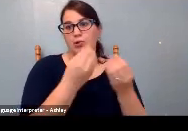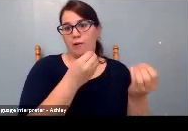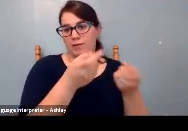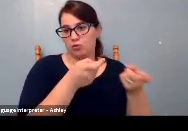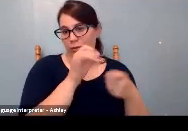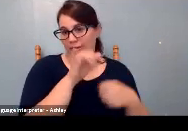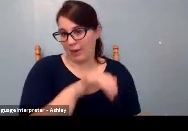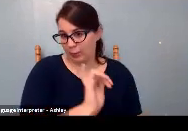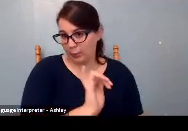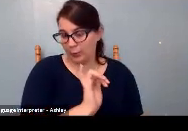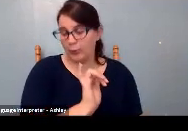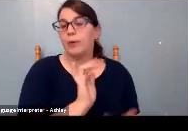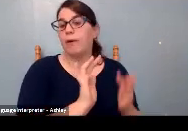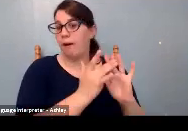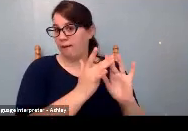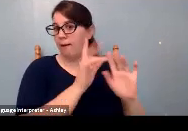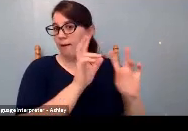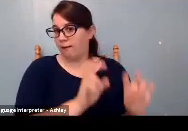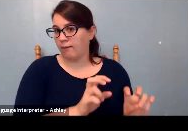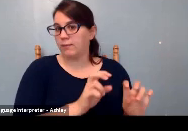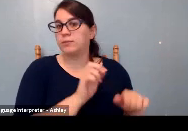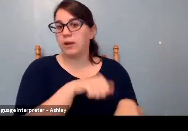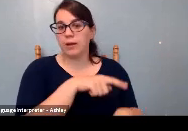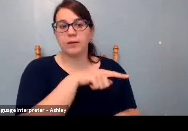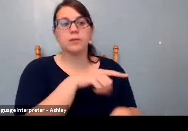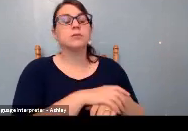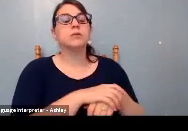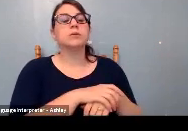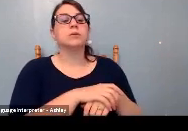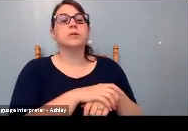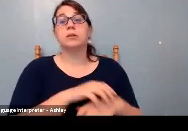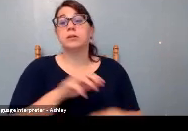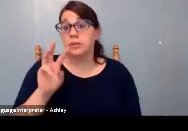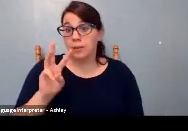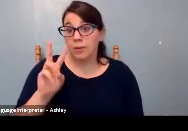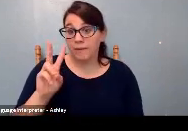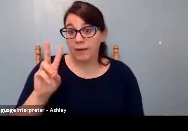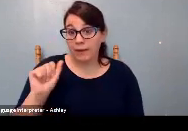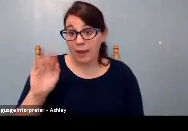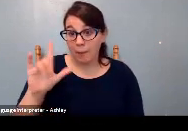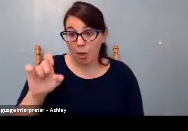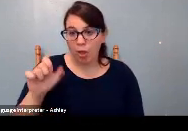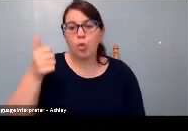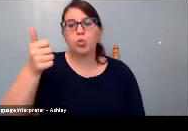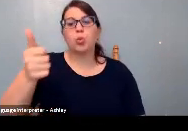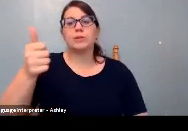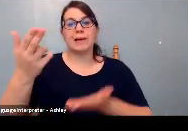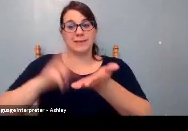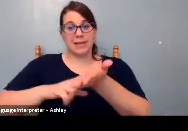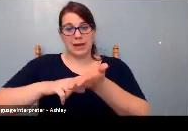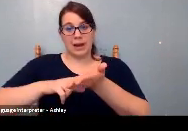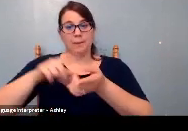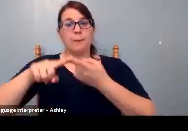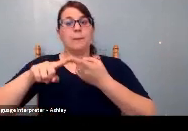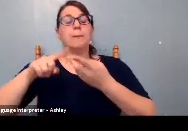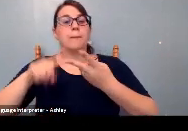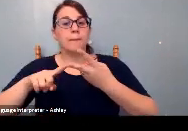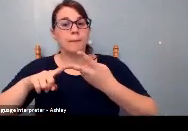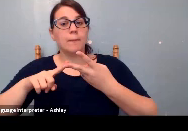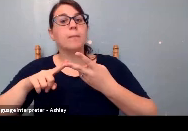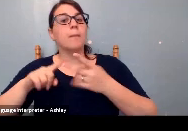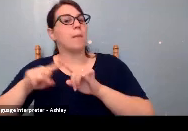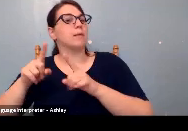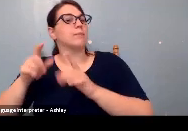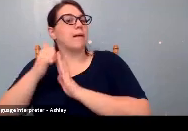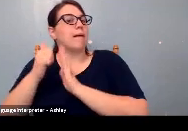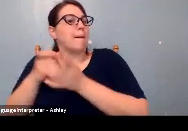With WVABLE, people enroll at WVABLE.com, and they manage their accounts at stable.com. So